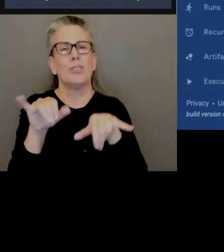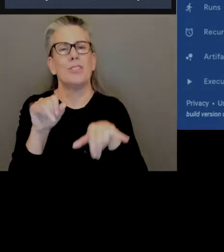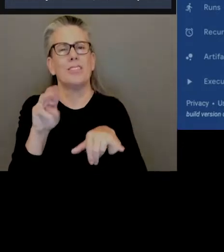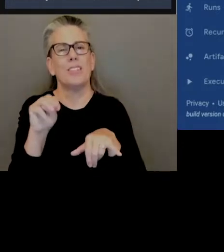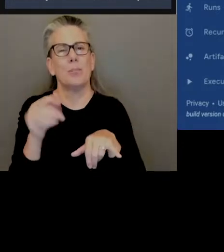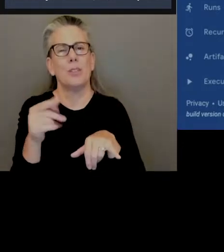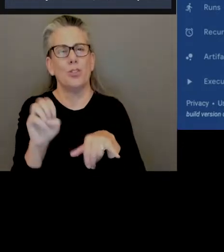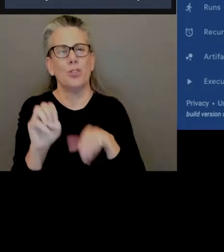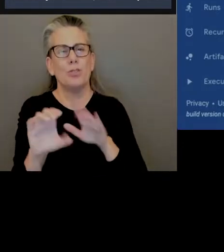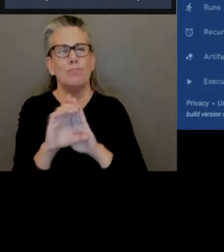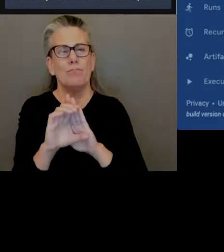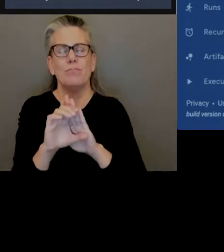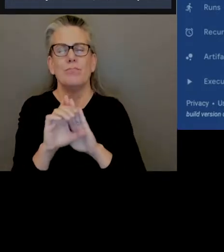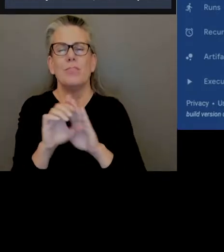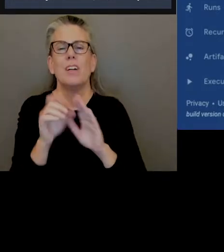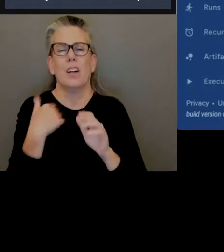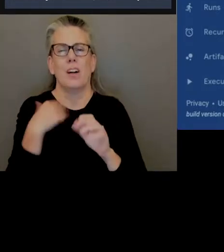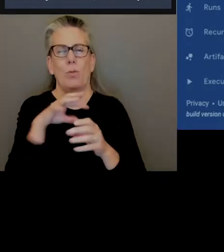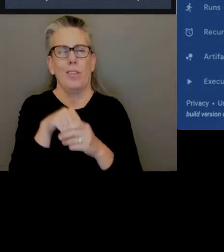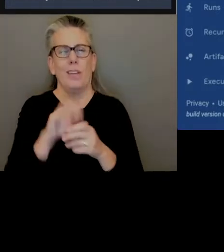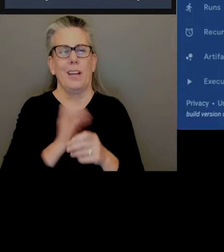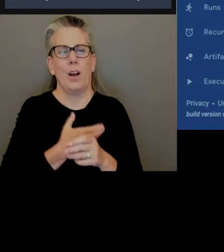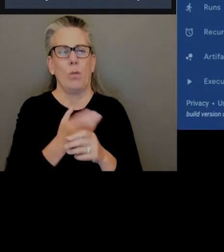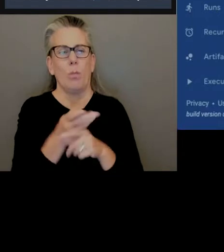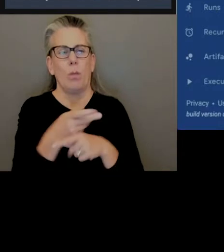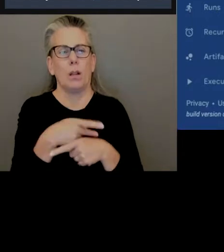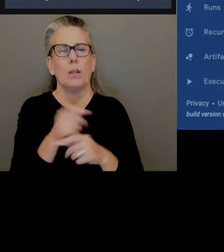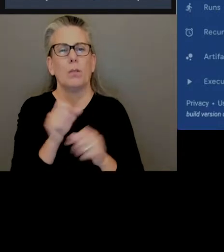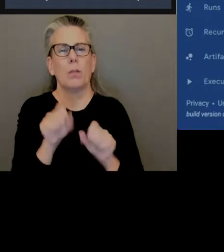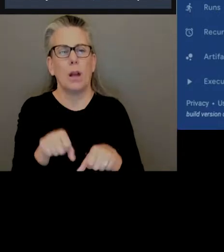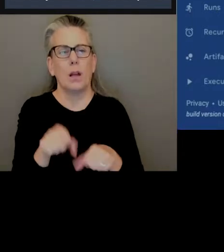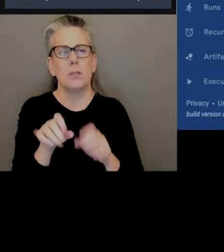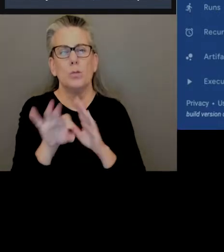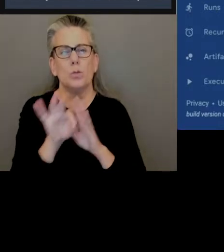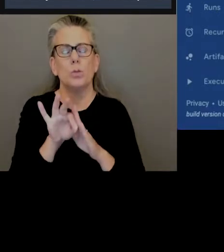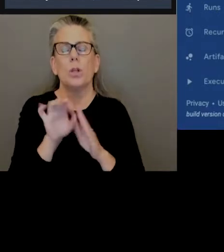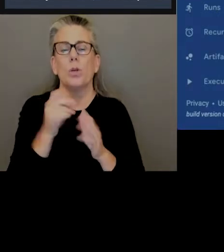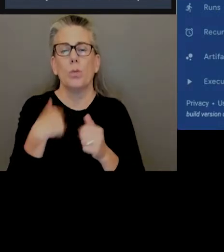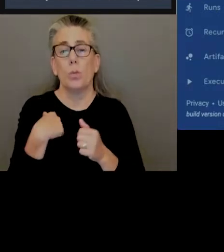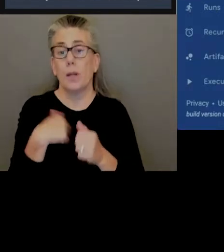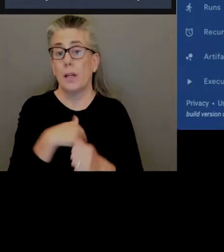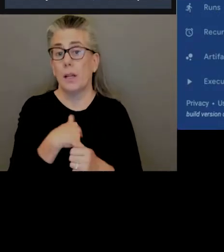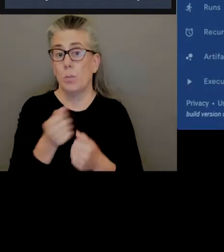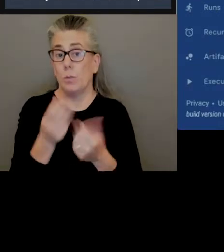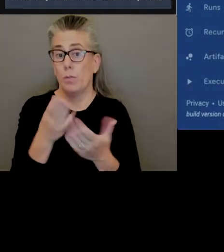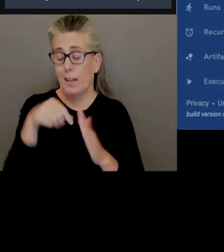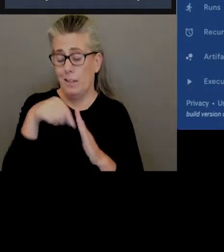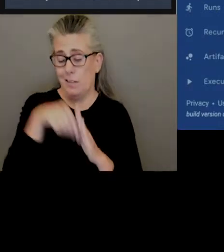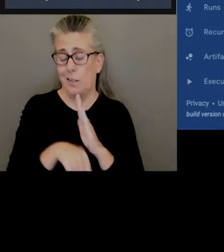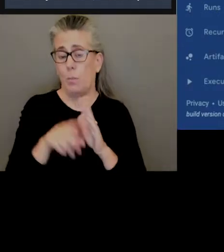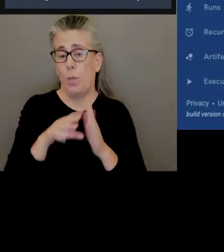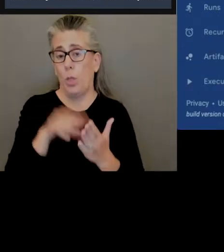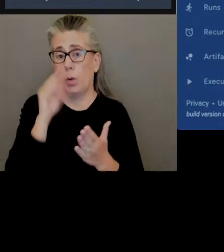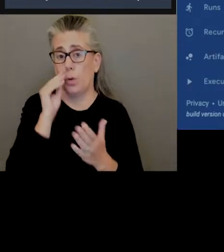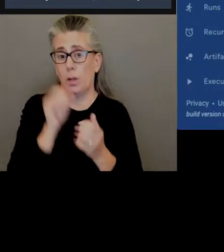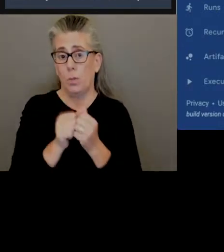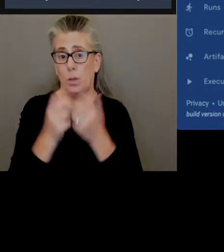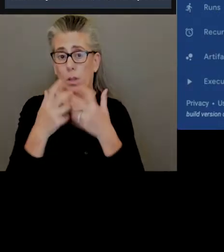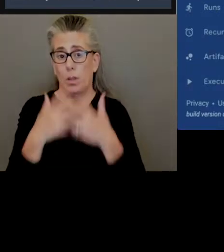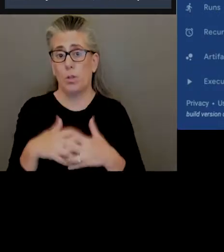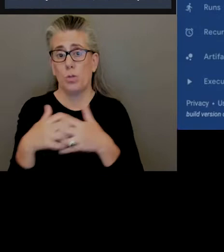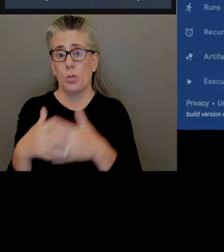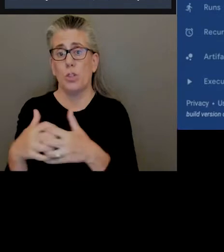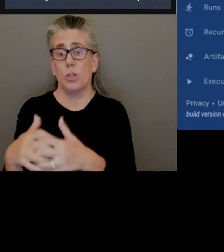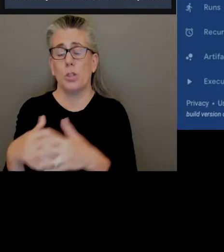Kubeflow distribution. And here we provide deep learning container integrations. And if you see, we have